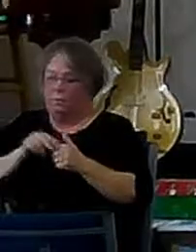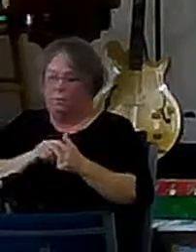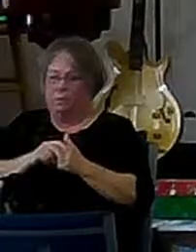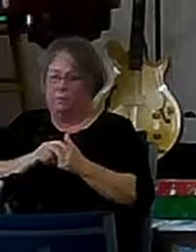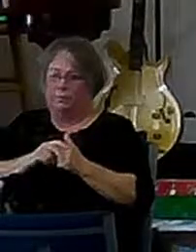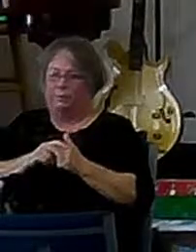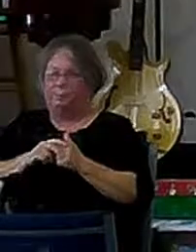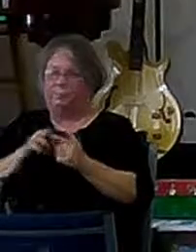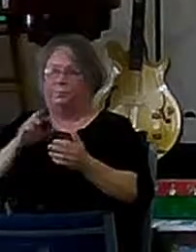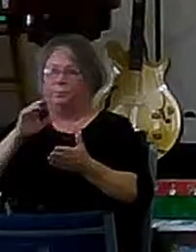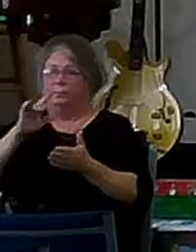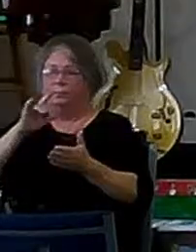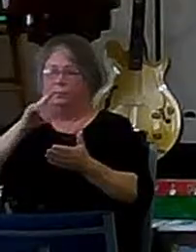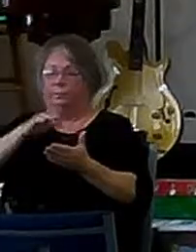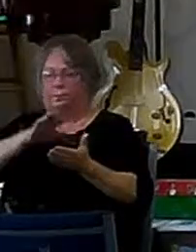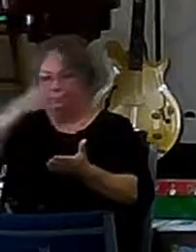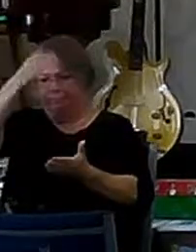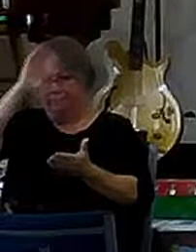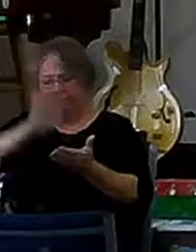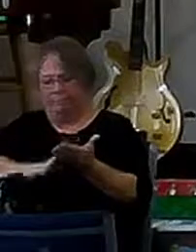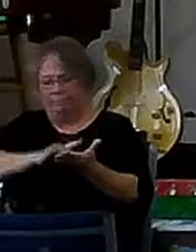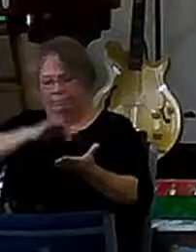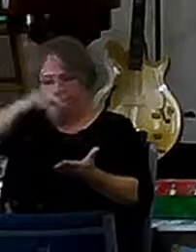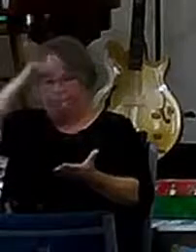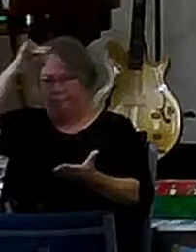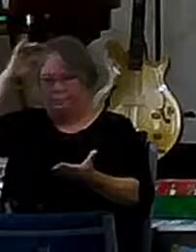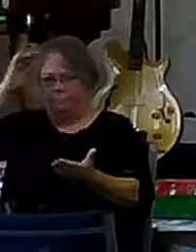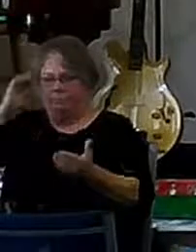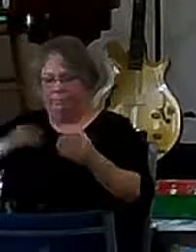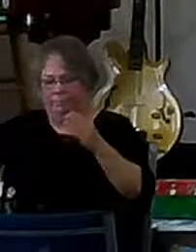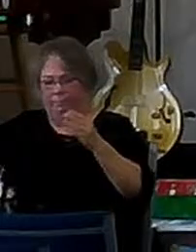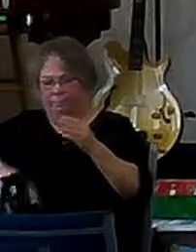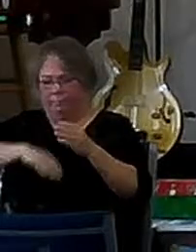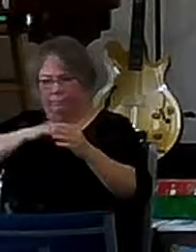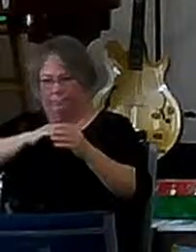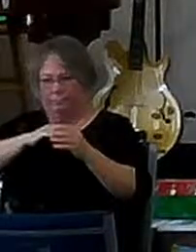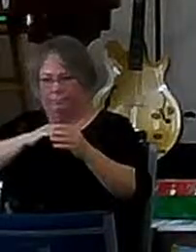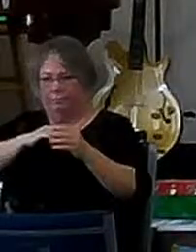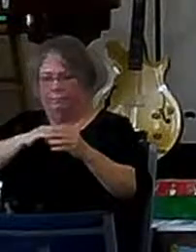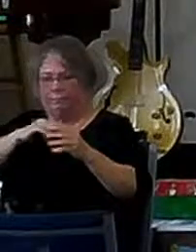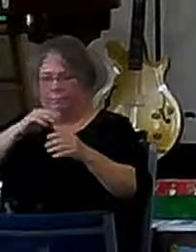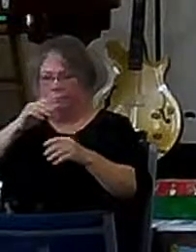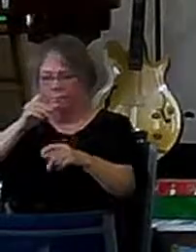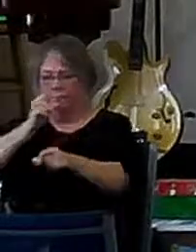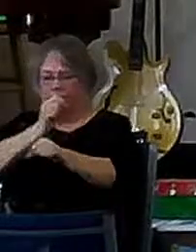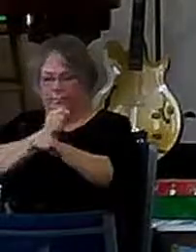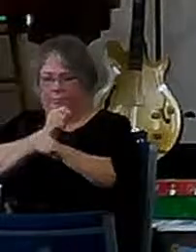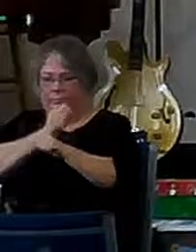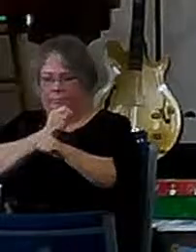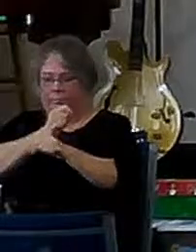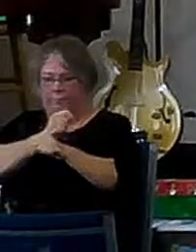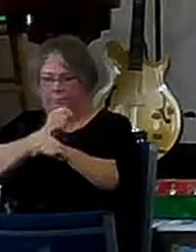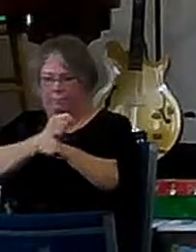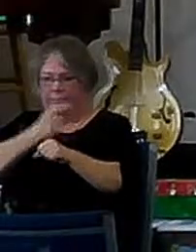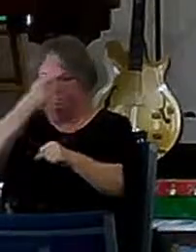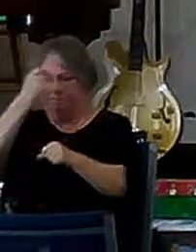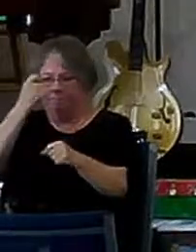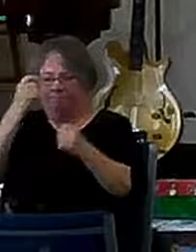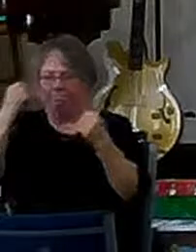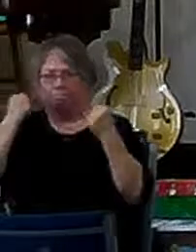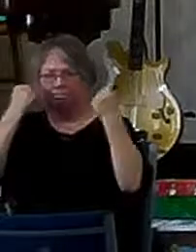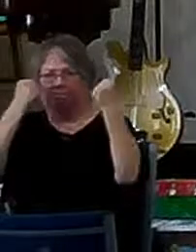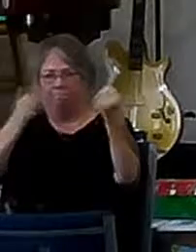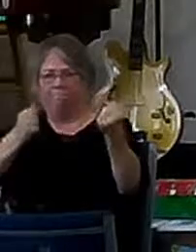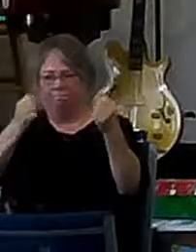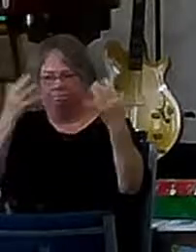then the temple so the priests could no longer minister within those structures because the powerful presence